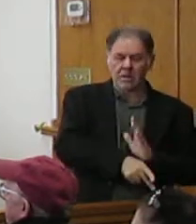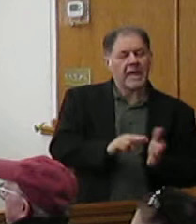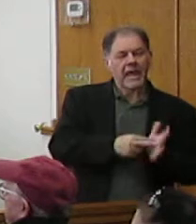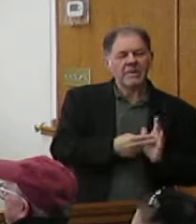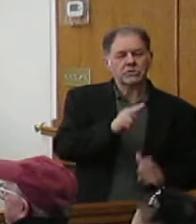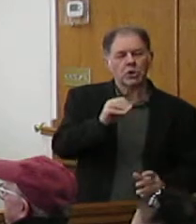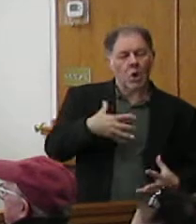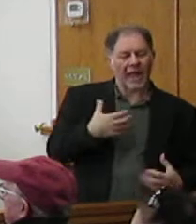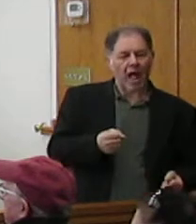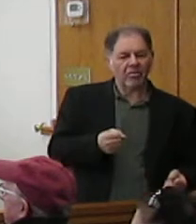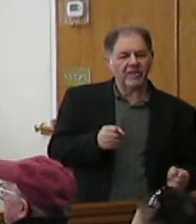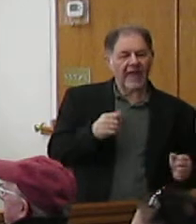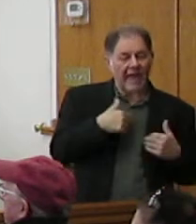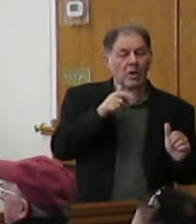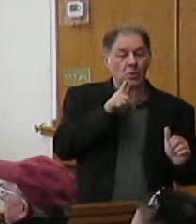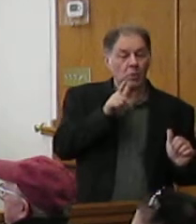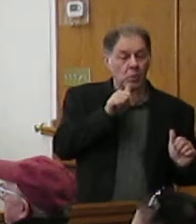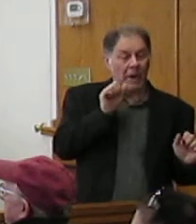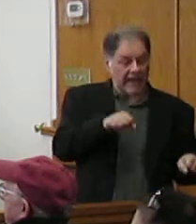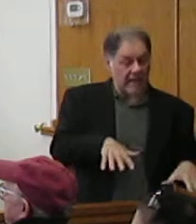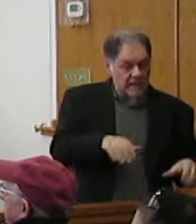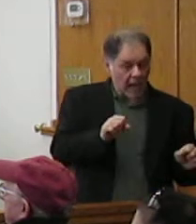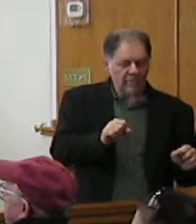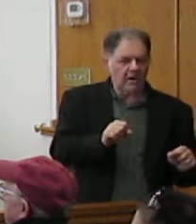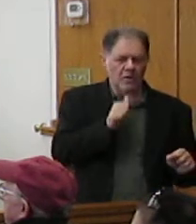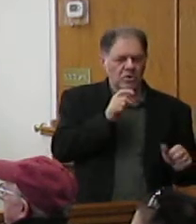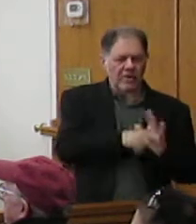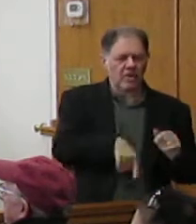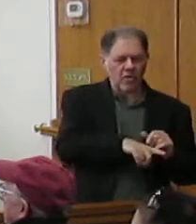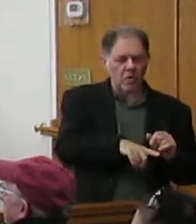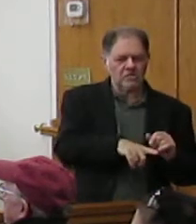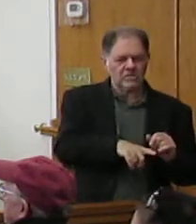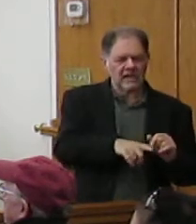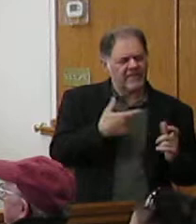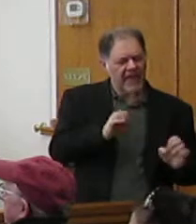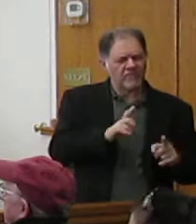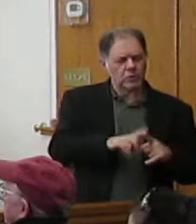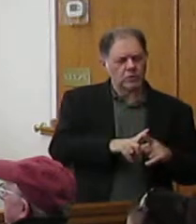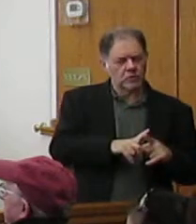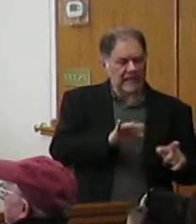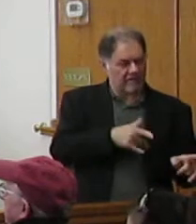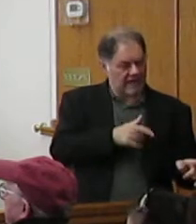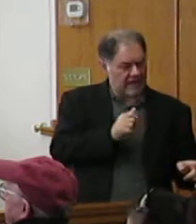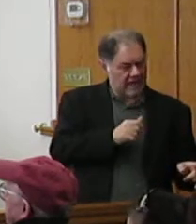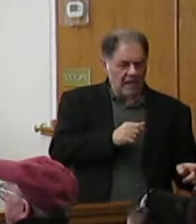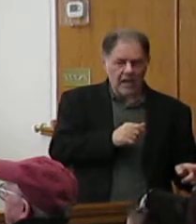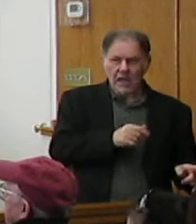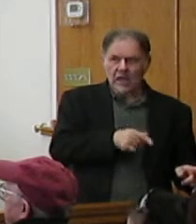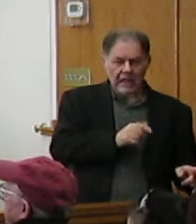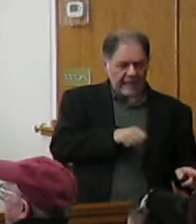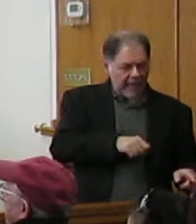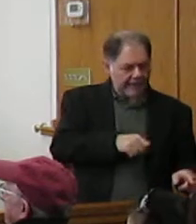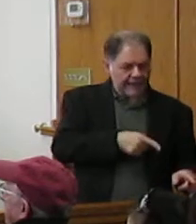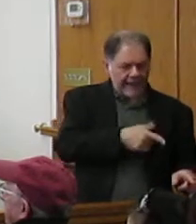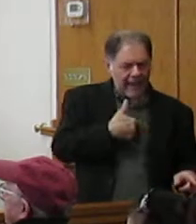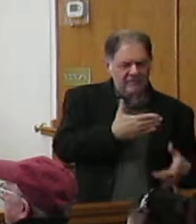no healthy adoptable animal is killed. And all efforts are made to any treatable animals, any animals that maybe